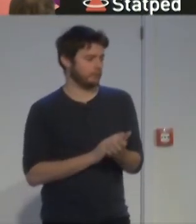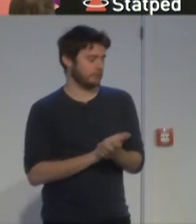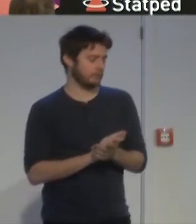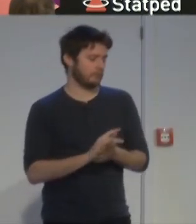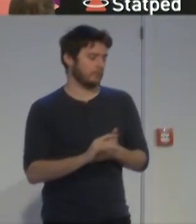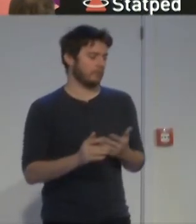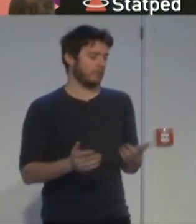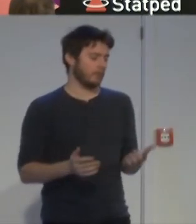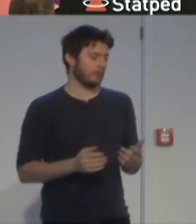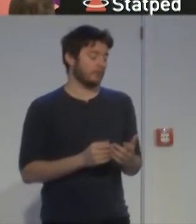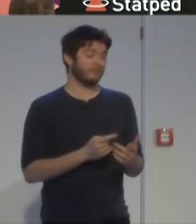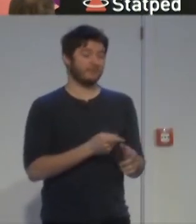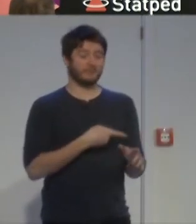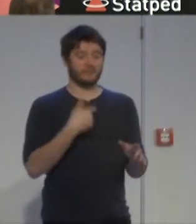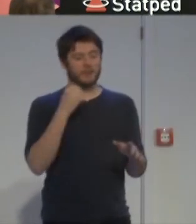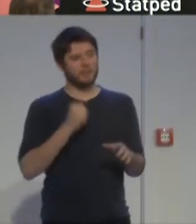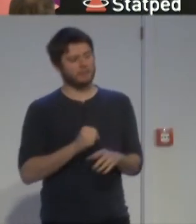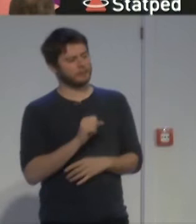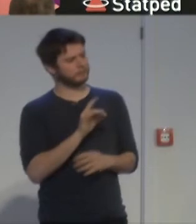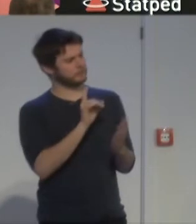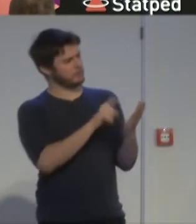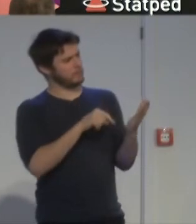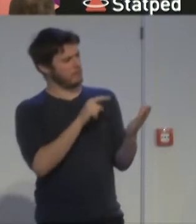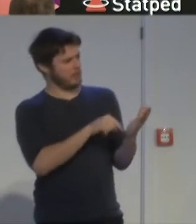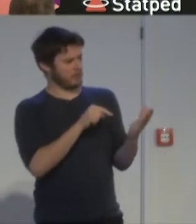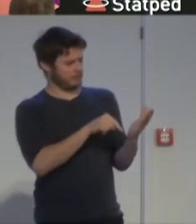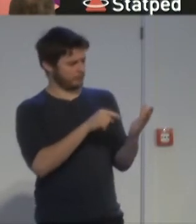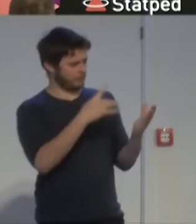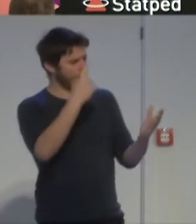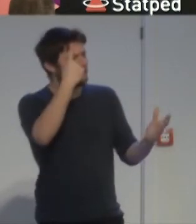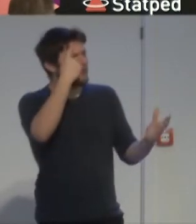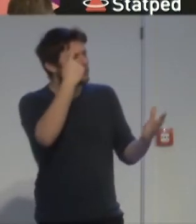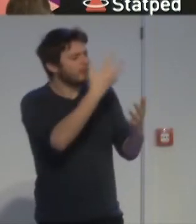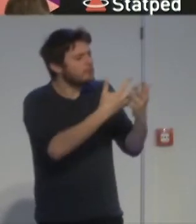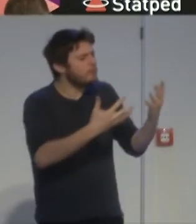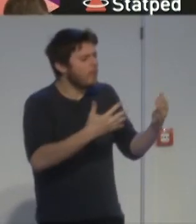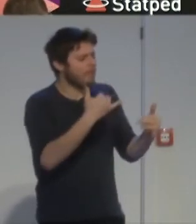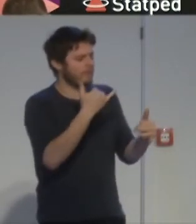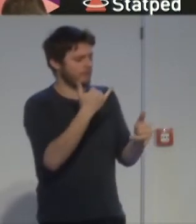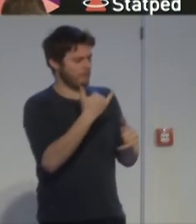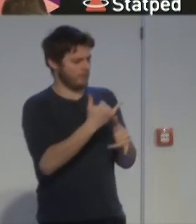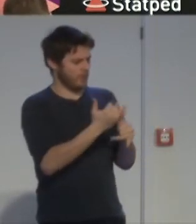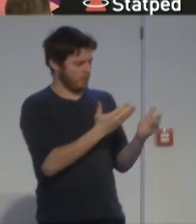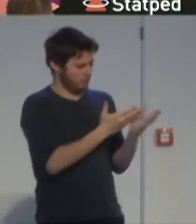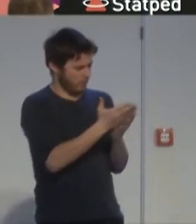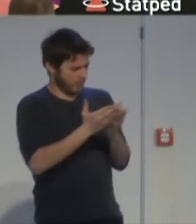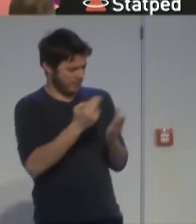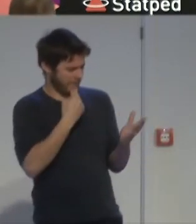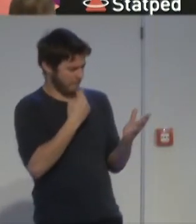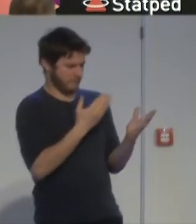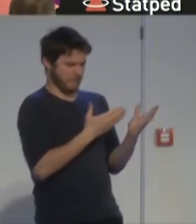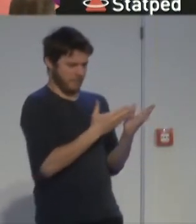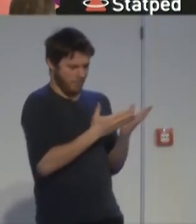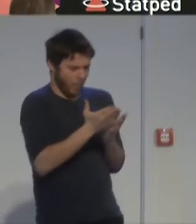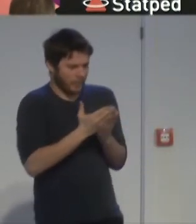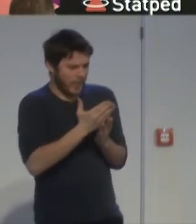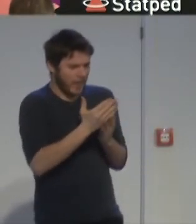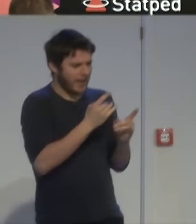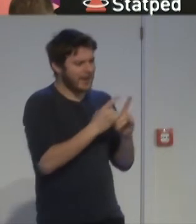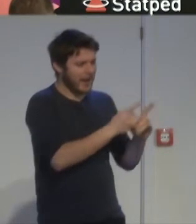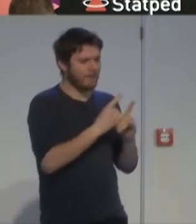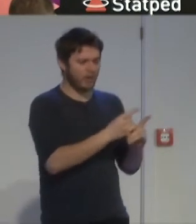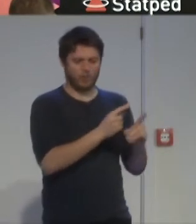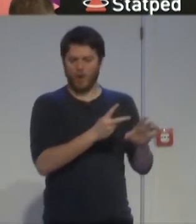So we have to ask what understandings of language, what ways to understand language are relevant, and what ways to understand it are